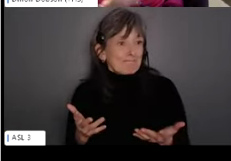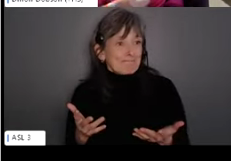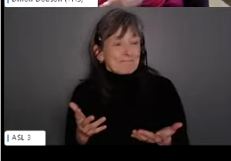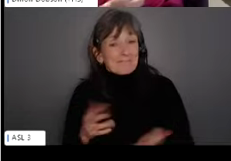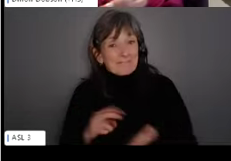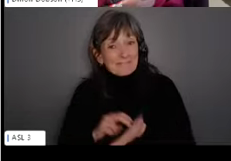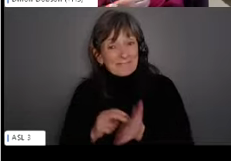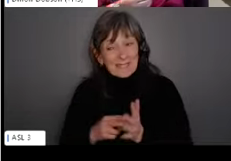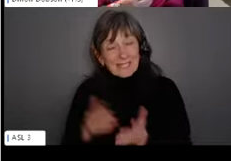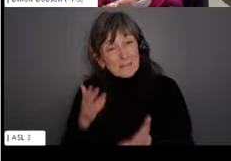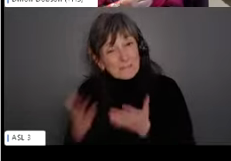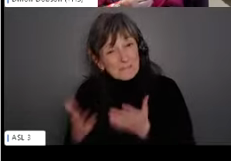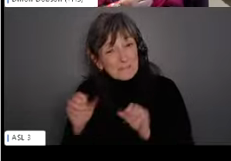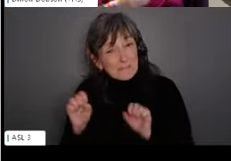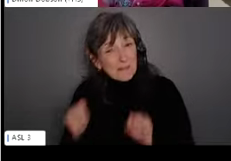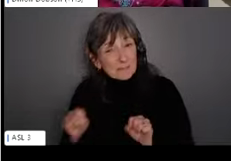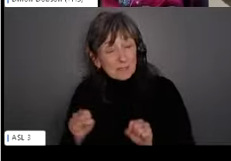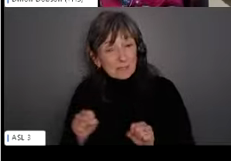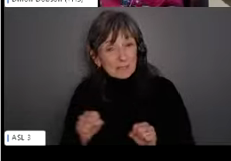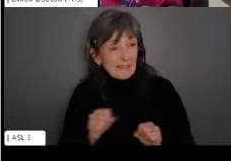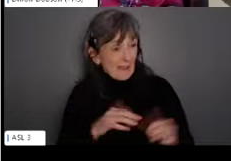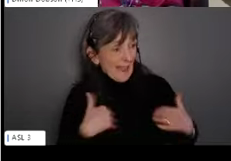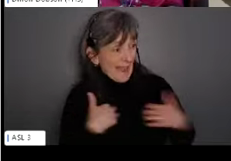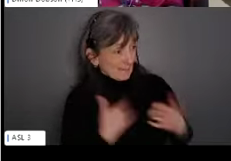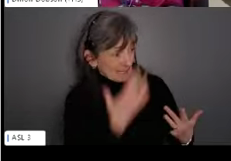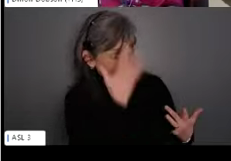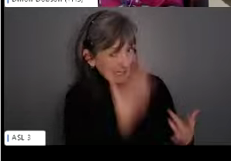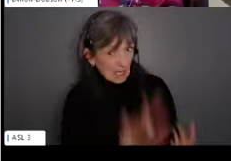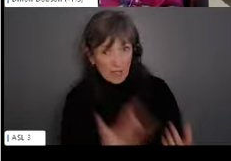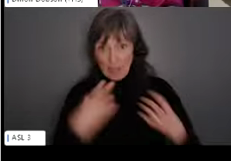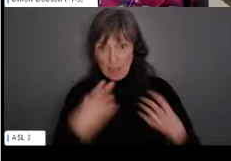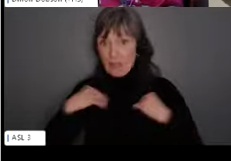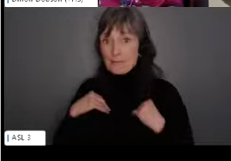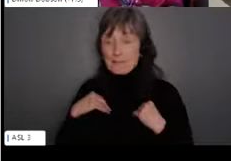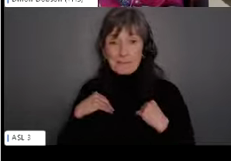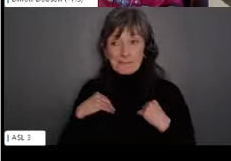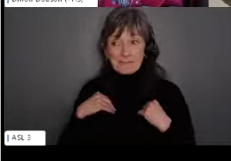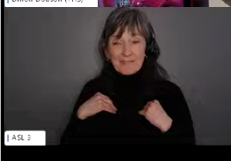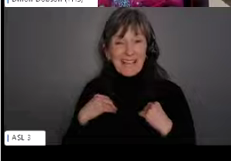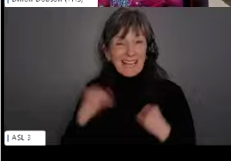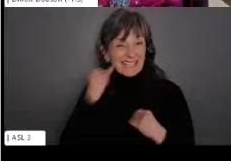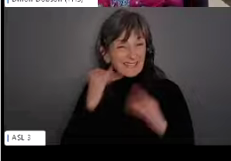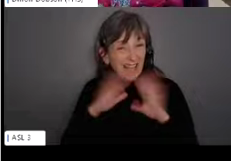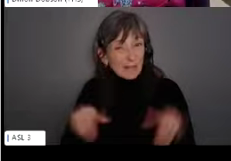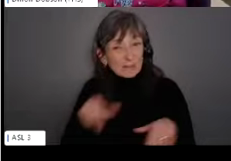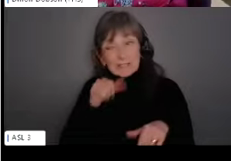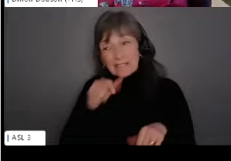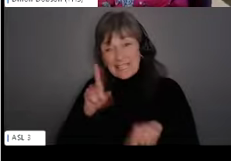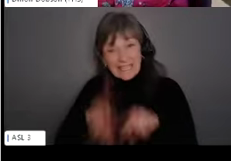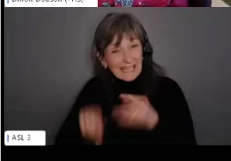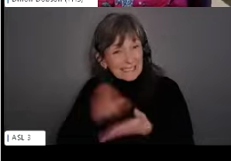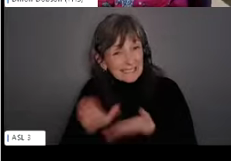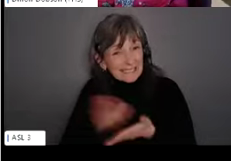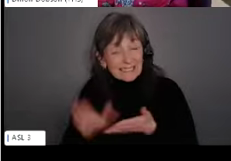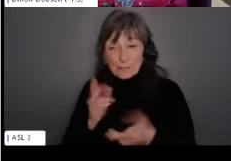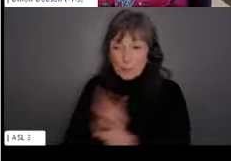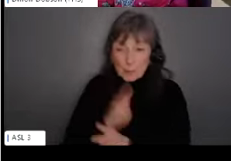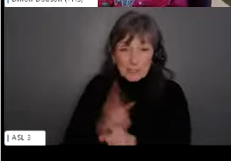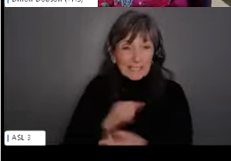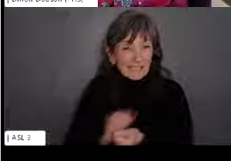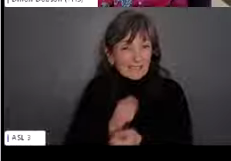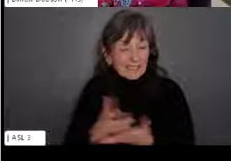they might be acquiring illness from their animal, particularly if they're living in unsanitary living conditions, because this can increase the risk of zoonotic